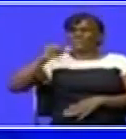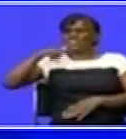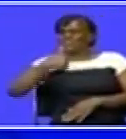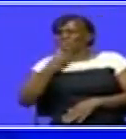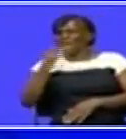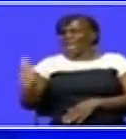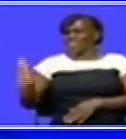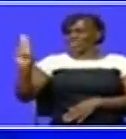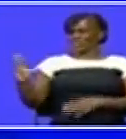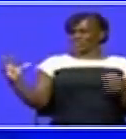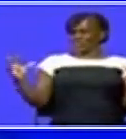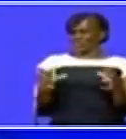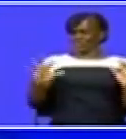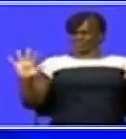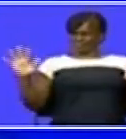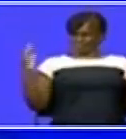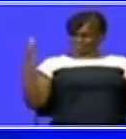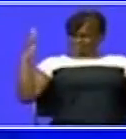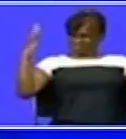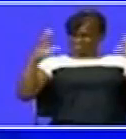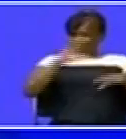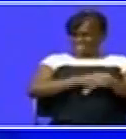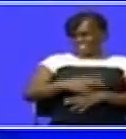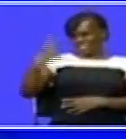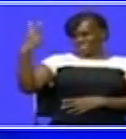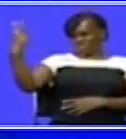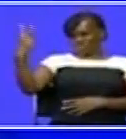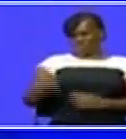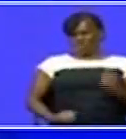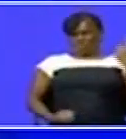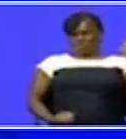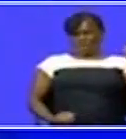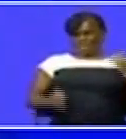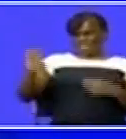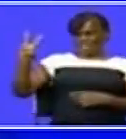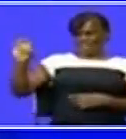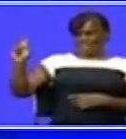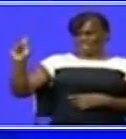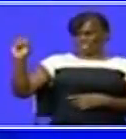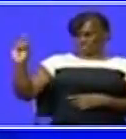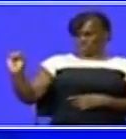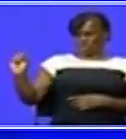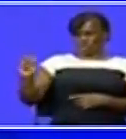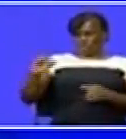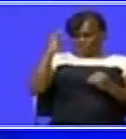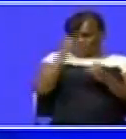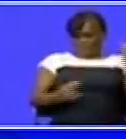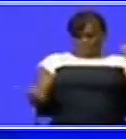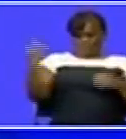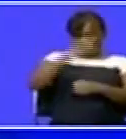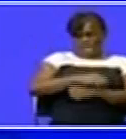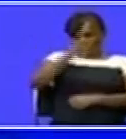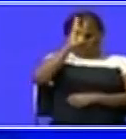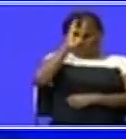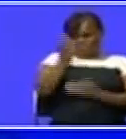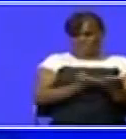fans who tonight are celebrating beating Everton 2-1 at Wembley. Now to other news, the final day of the Police